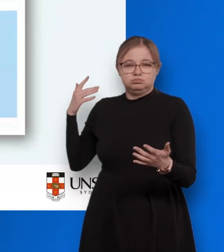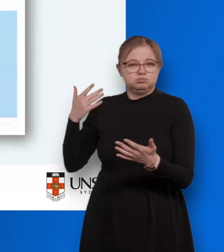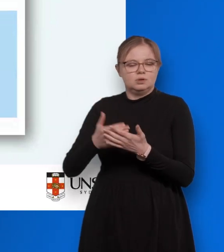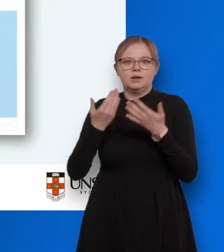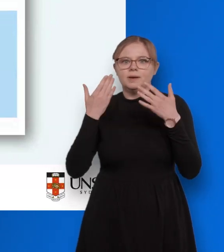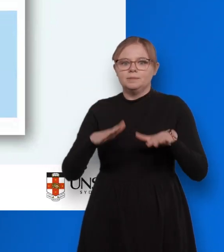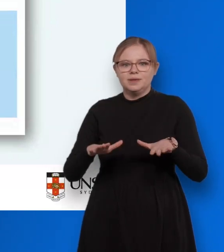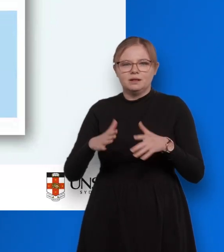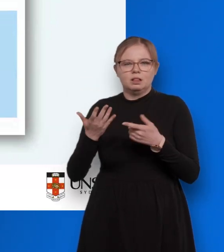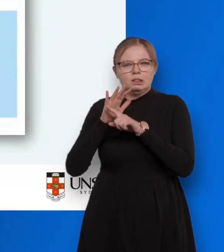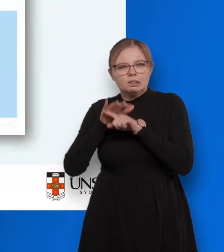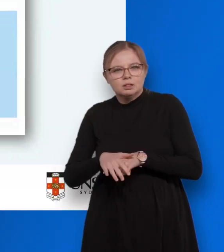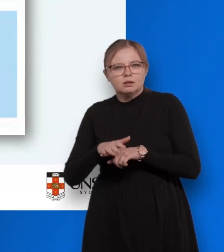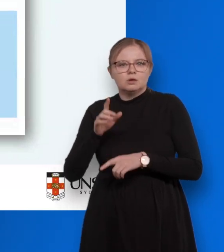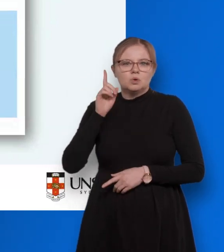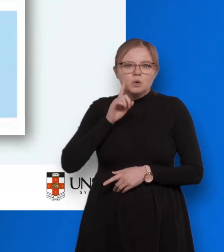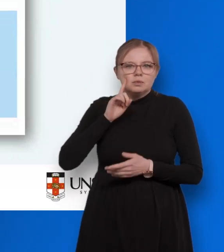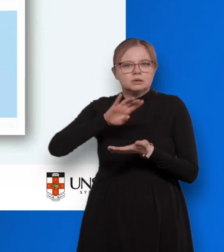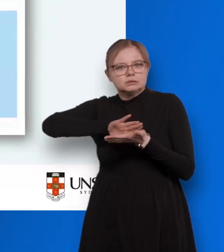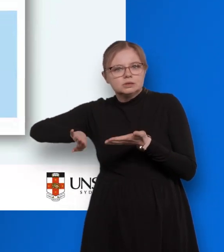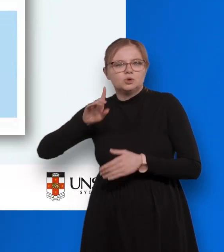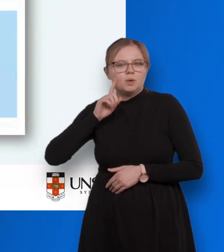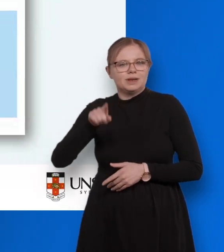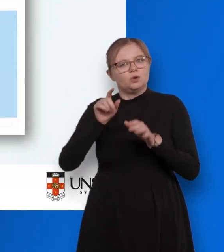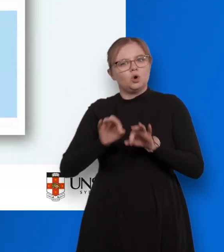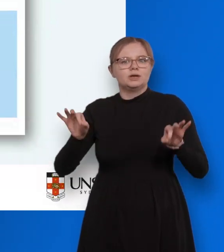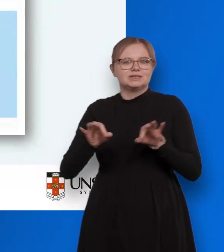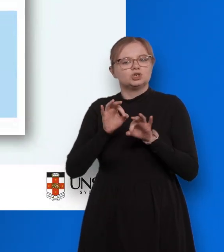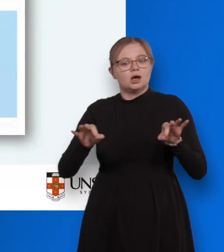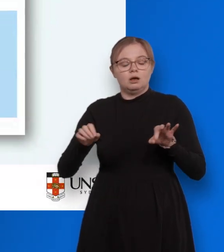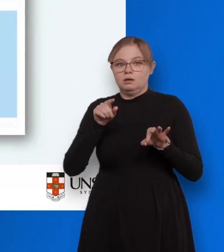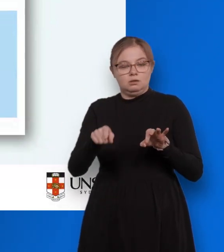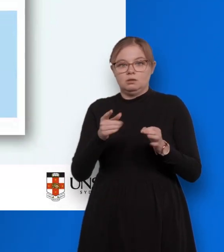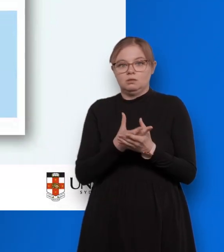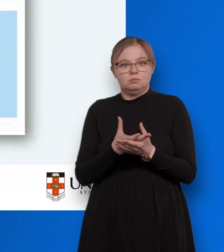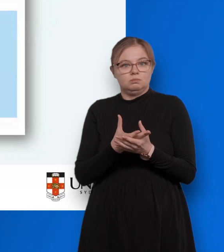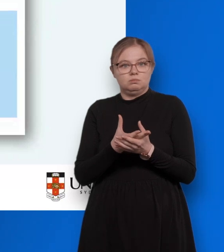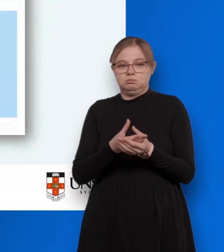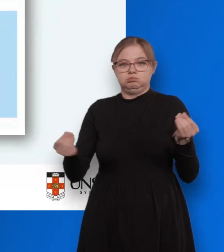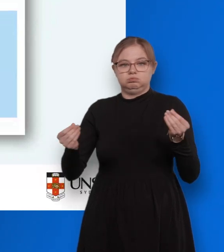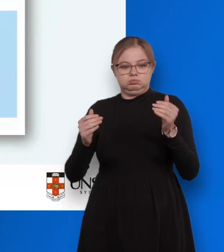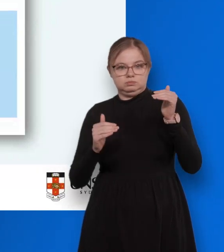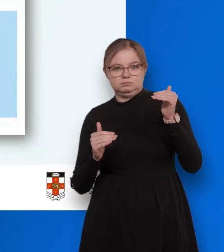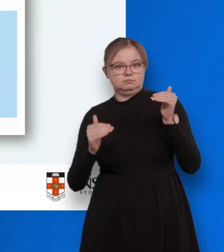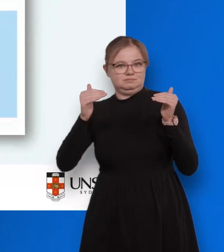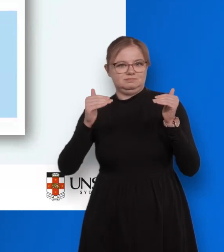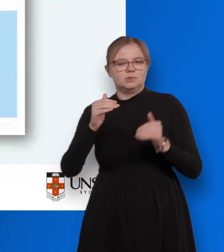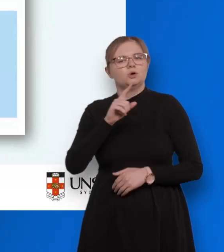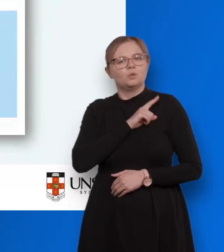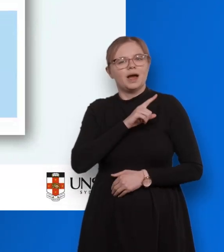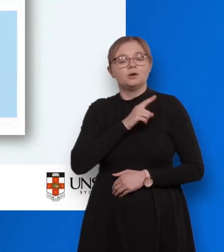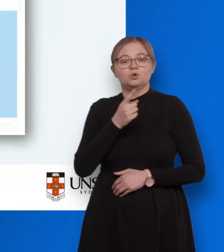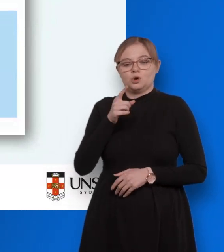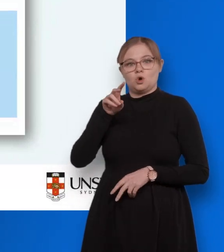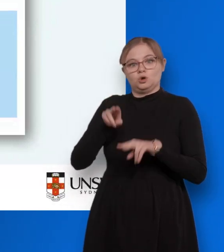in orchestra auditions were suddenly vanished when the auditioners